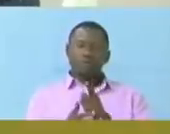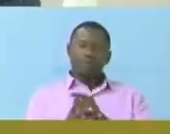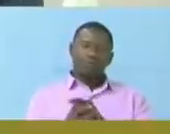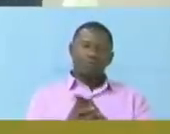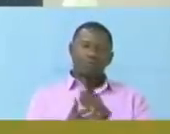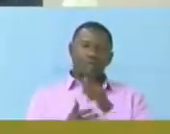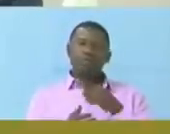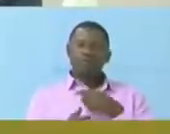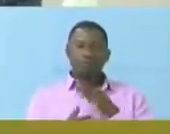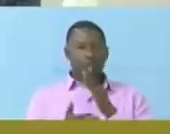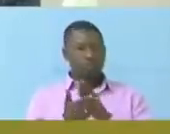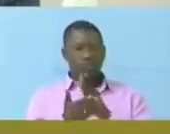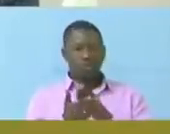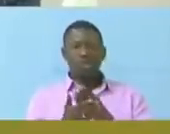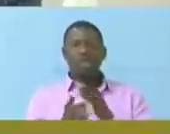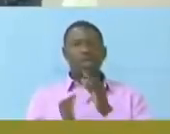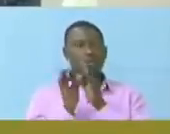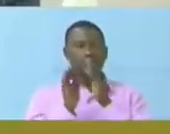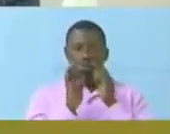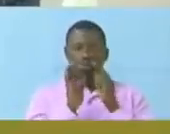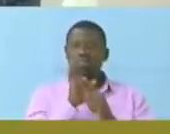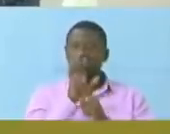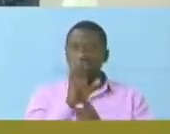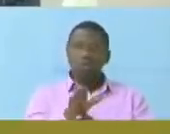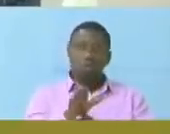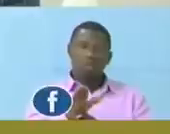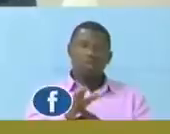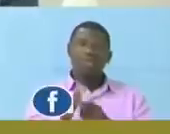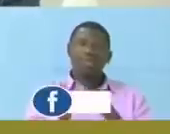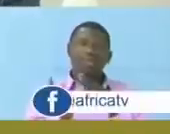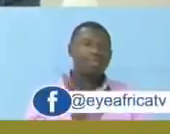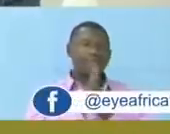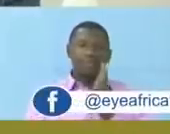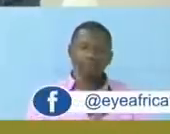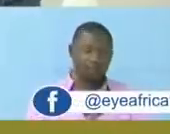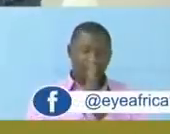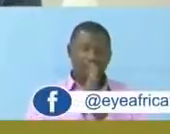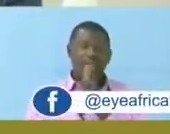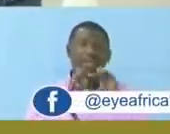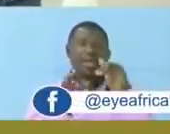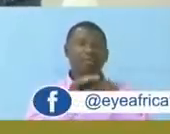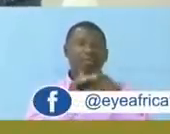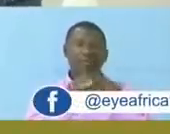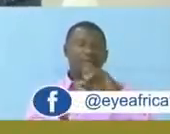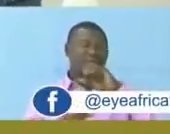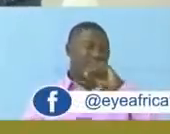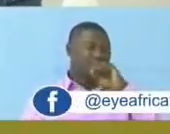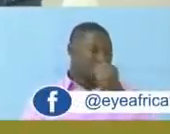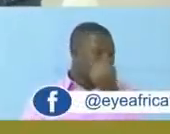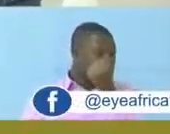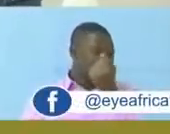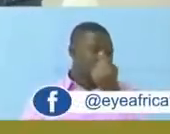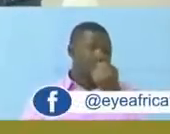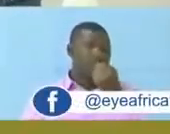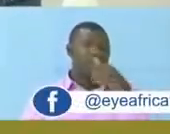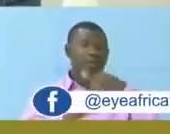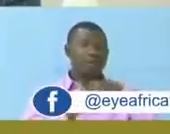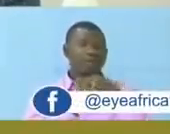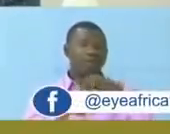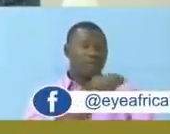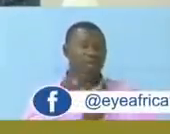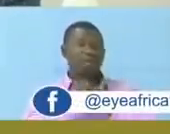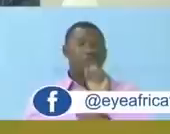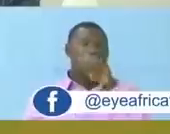But you, in fact, you're just expressing the challenge involved and the difficulty involved in you doing